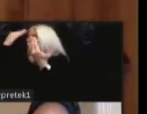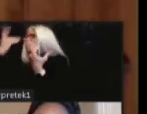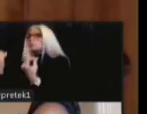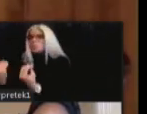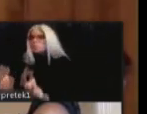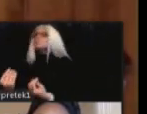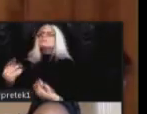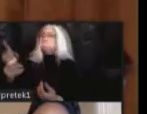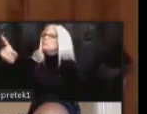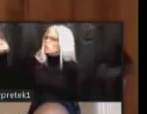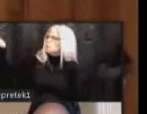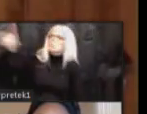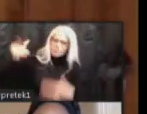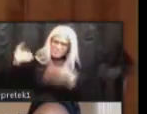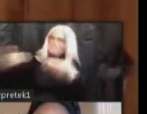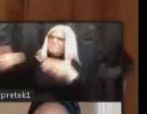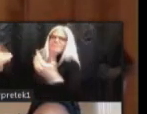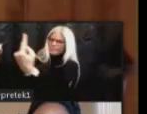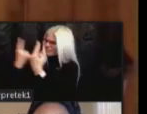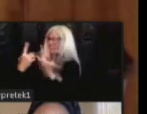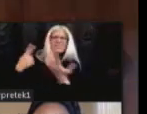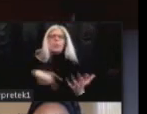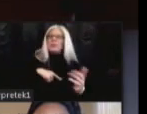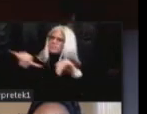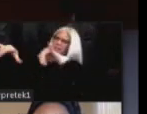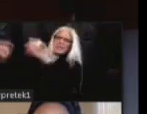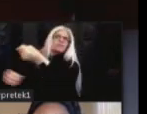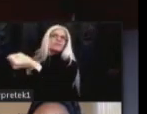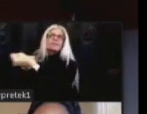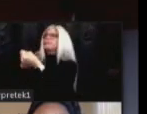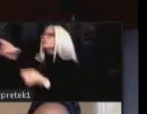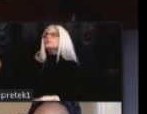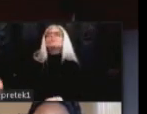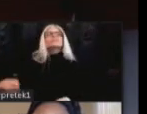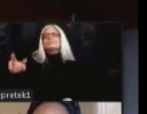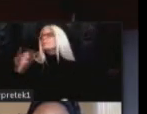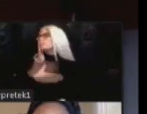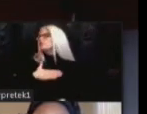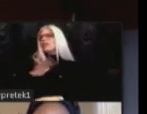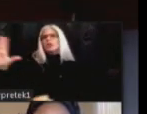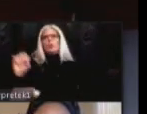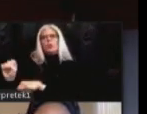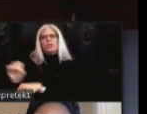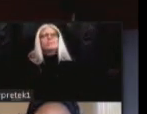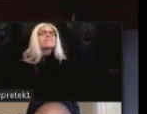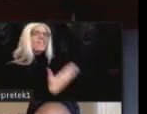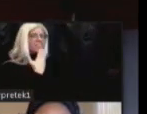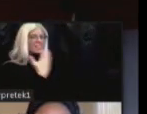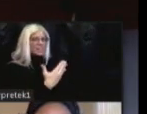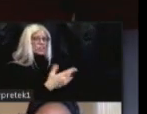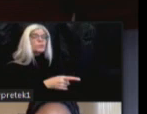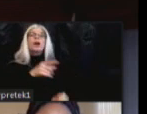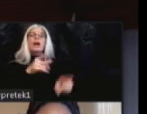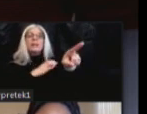on this commission. So thank you very much. We appreciate your work. Thank you. Commissioner Johnson, is that an old hand? Yes,